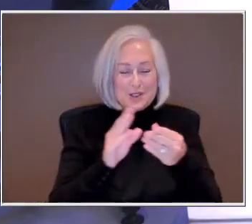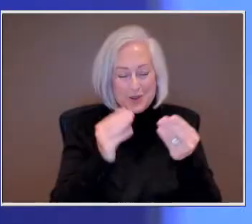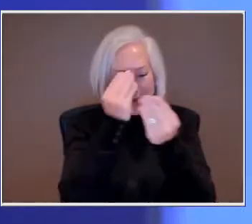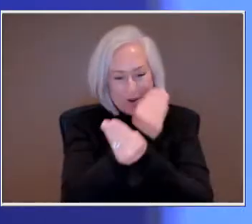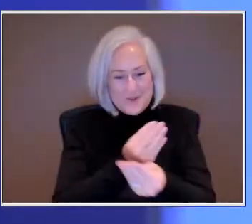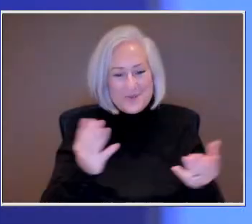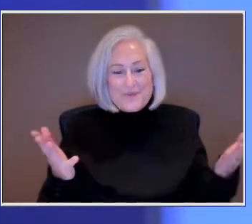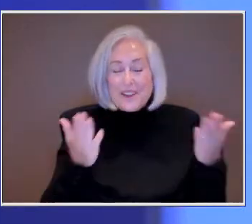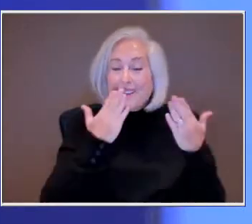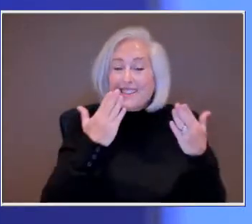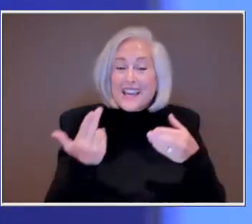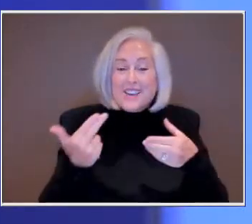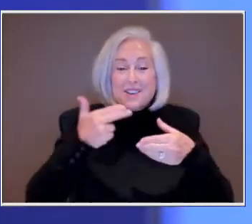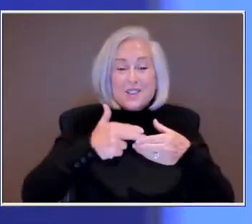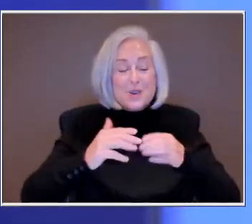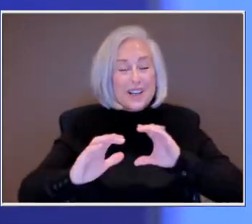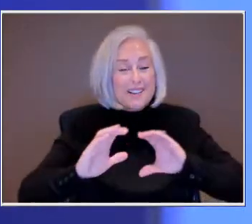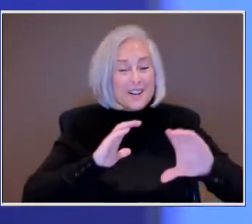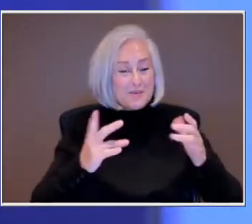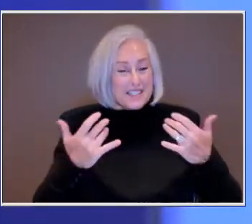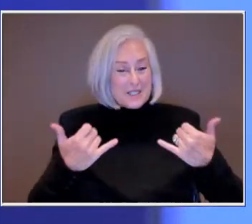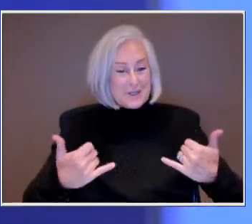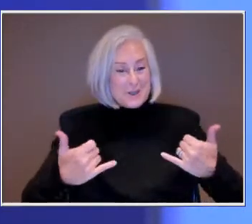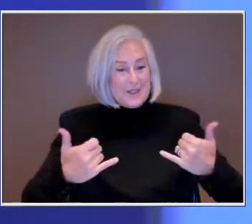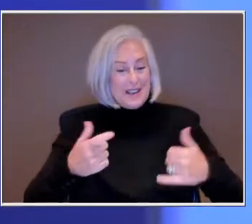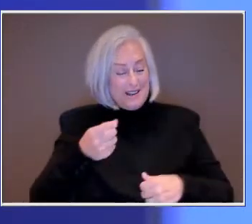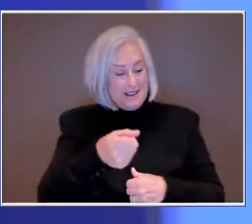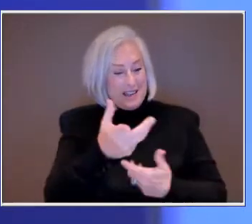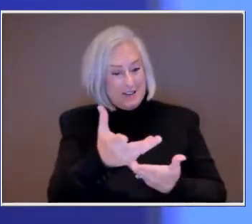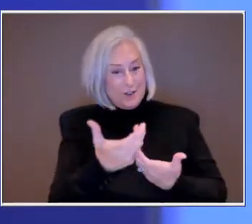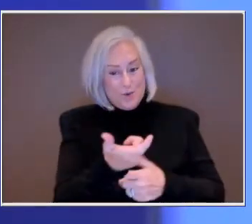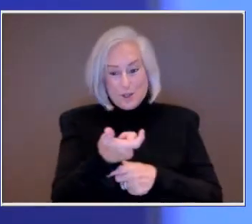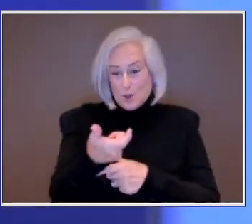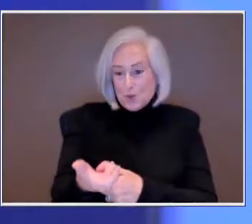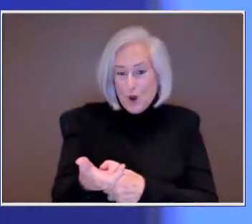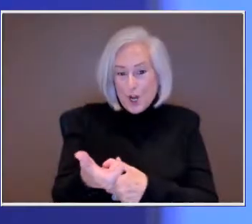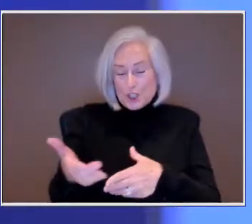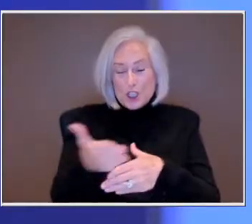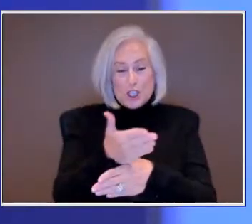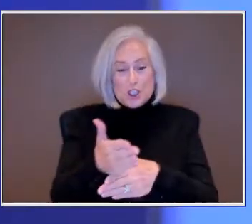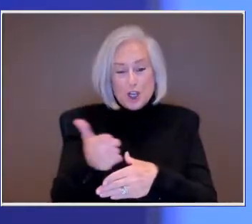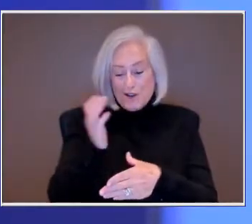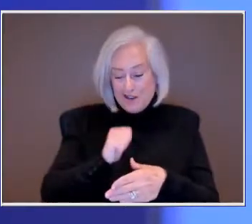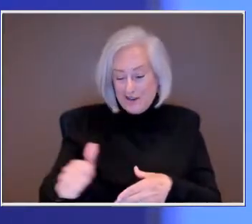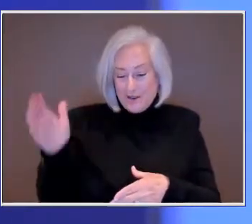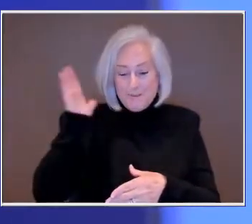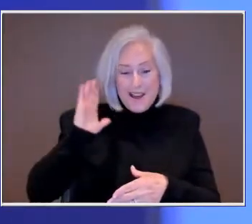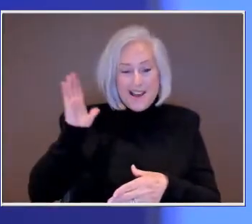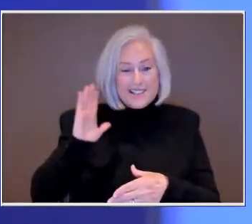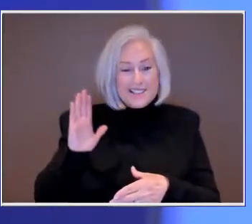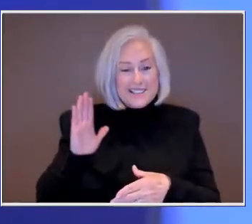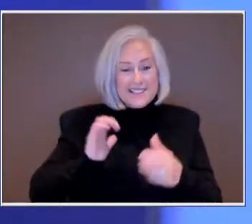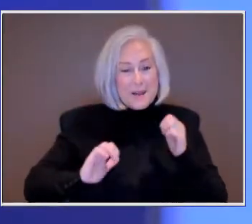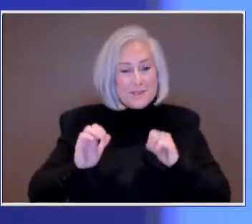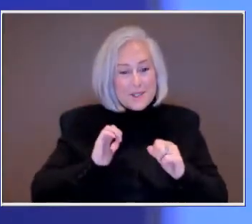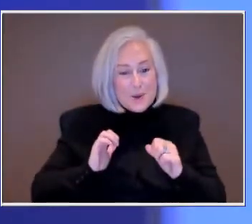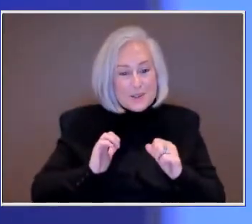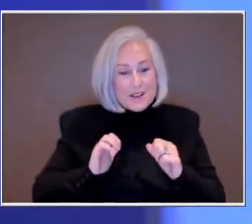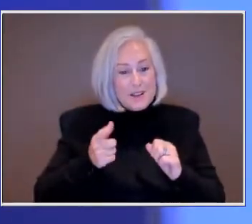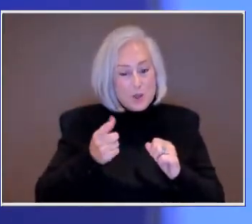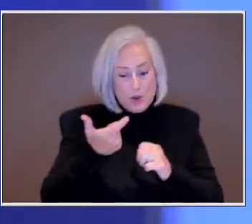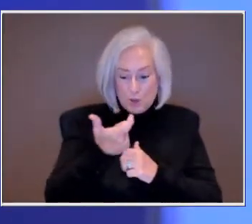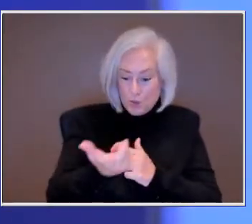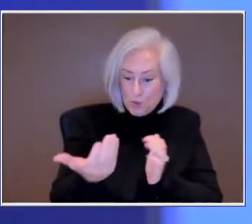for joining the conversation today. If you would like to watch or share any one of our previous episodes, or you'd like to watch this one again and share